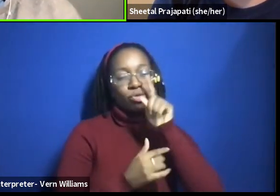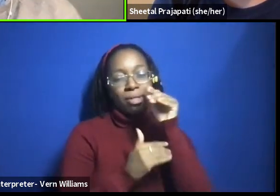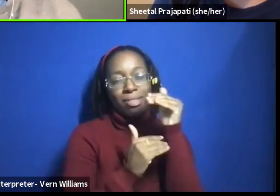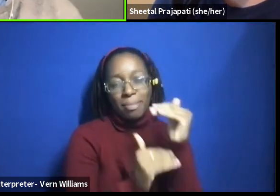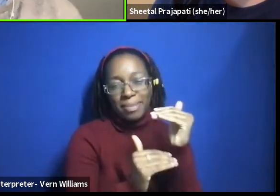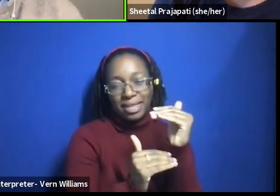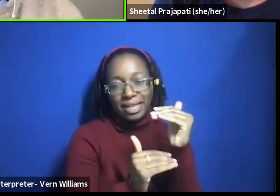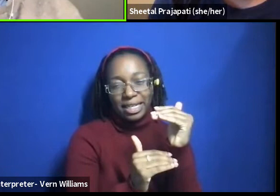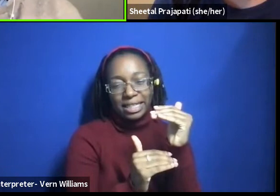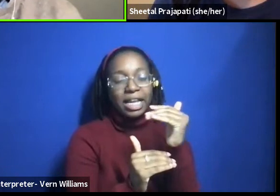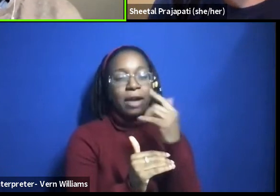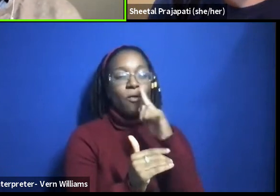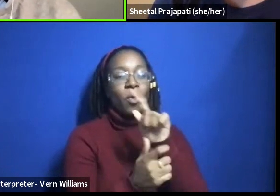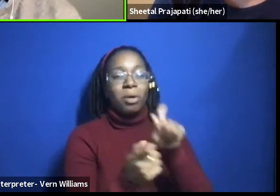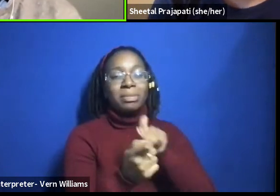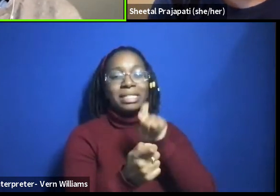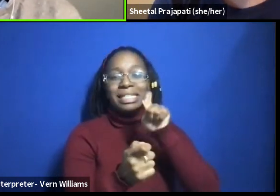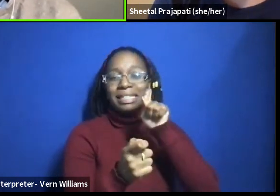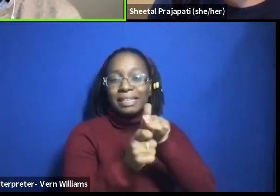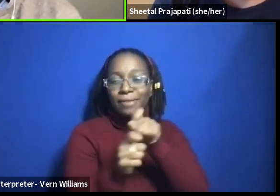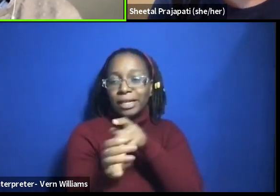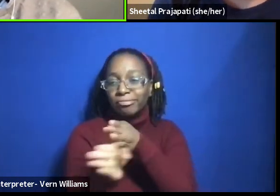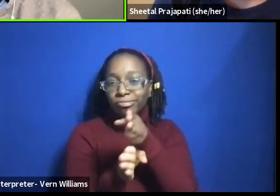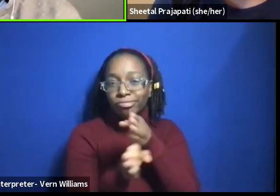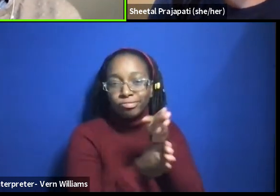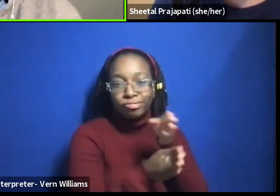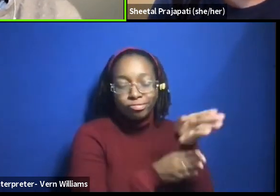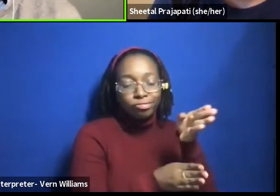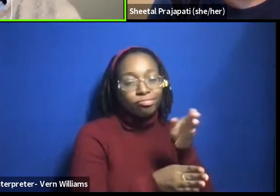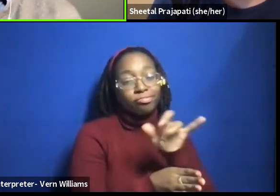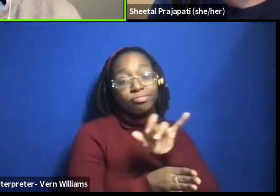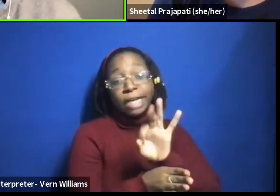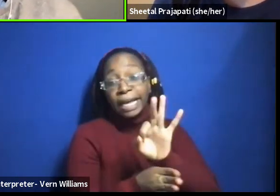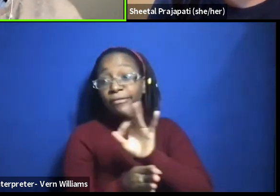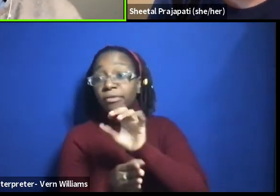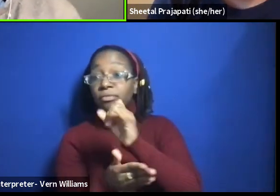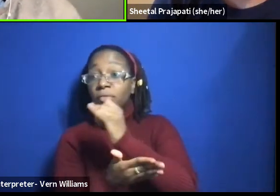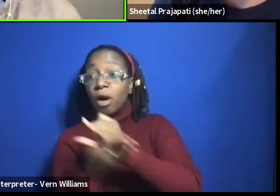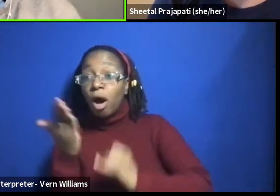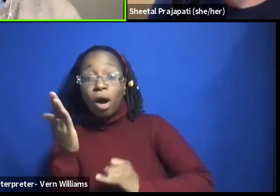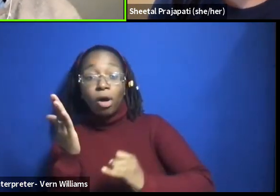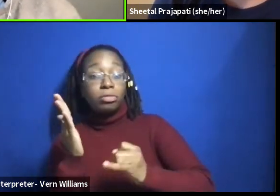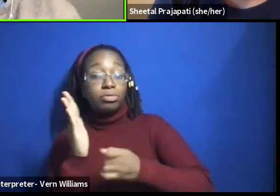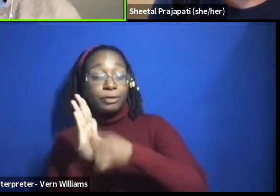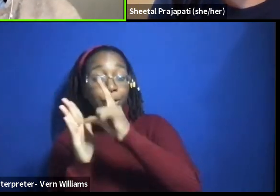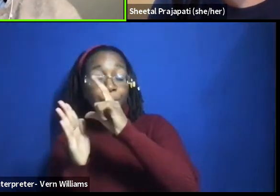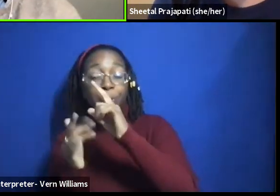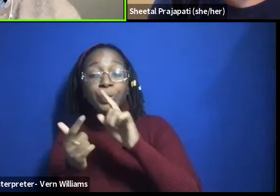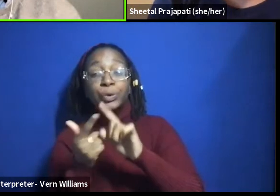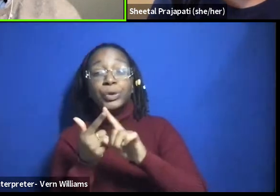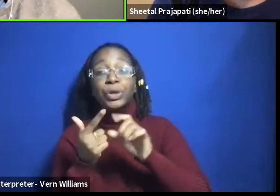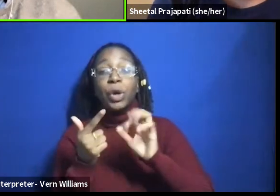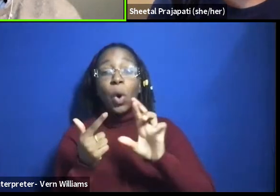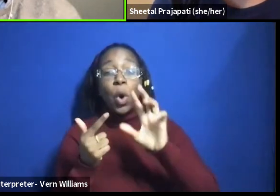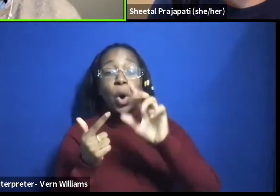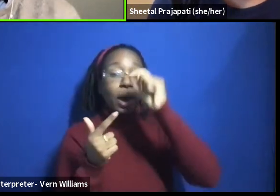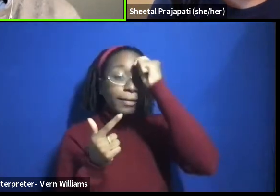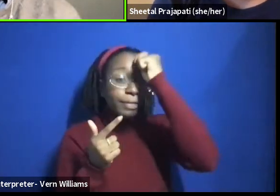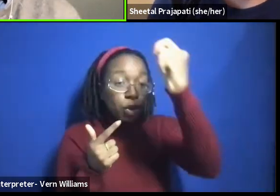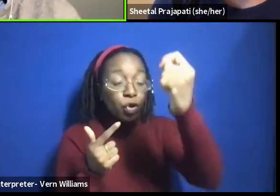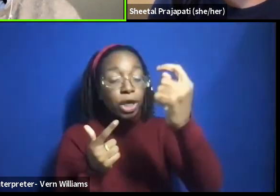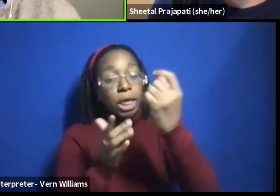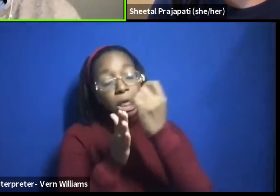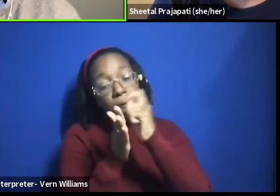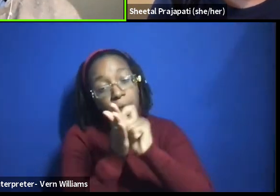specific aspects, whether it's writing an art review or theorizing about